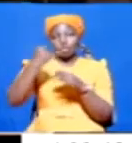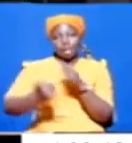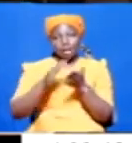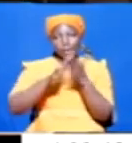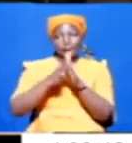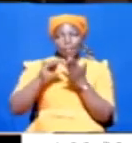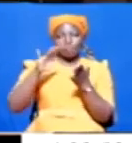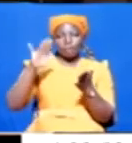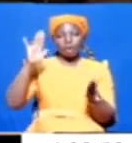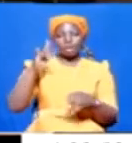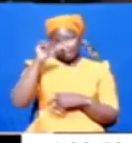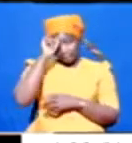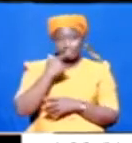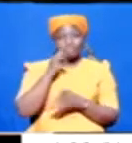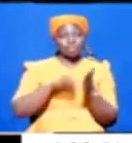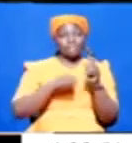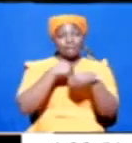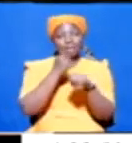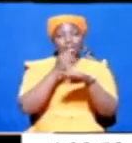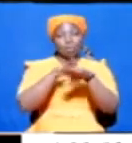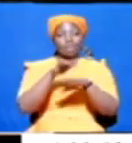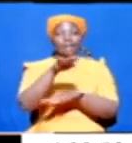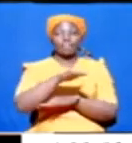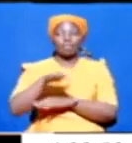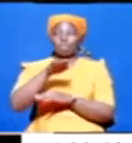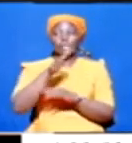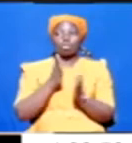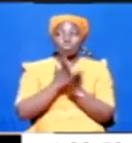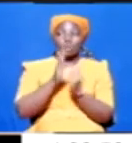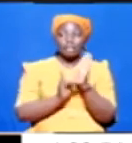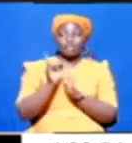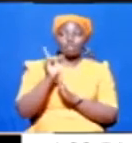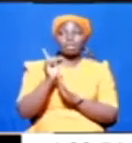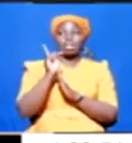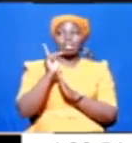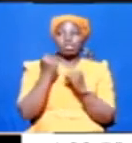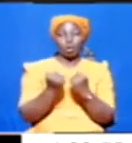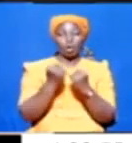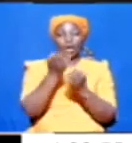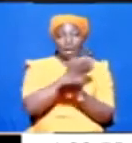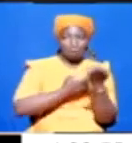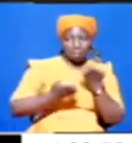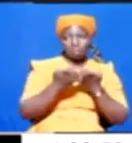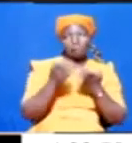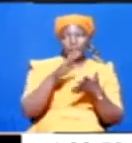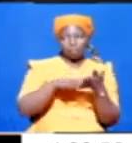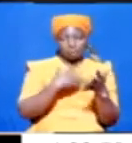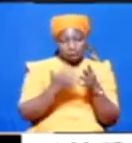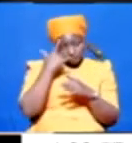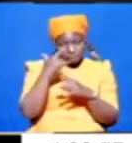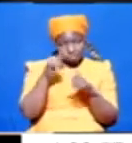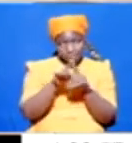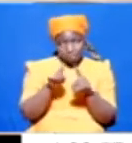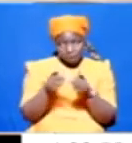The government says it is creating a conducive environment by developing a robust economic framework as a gateway for institutions to set